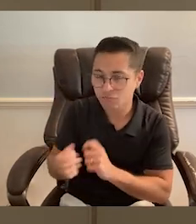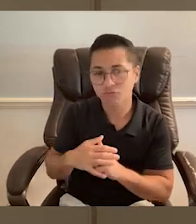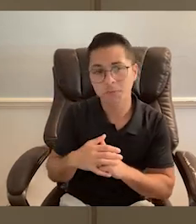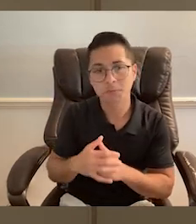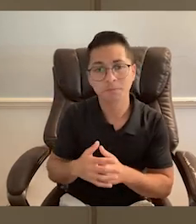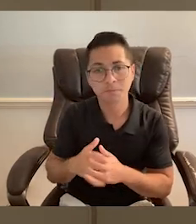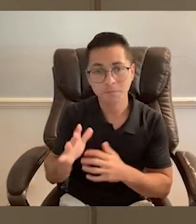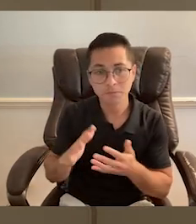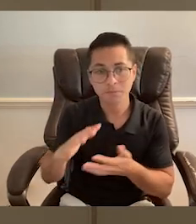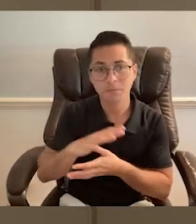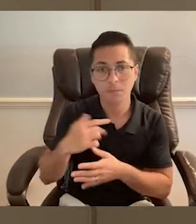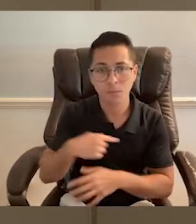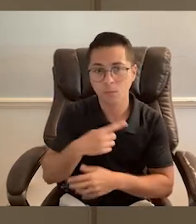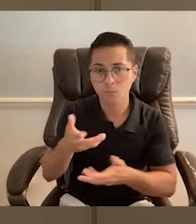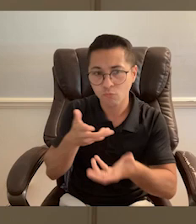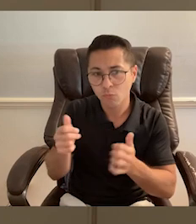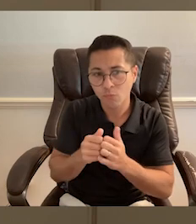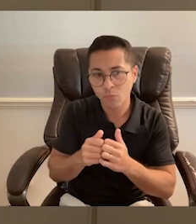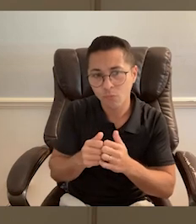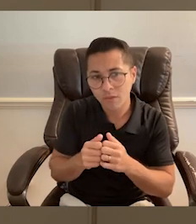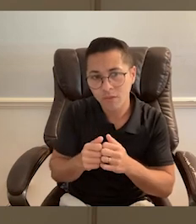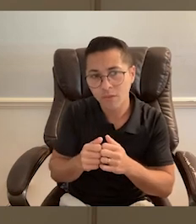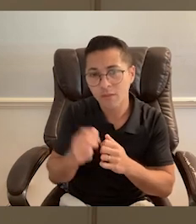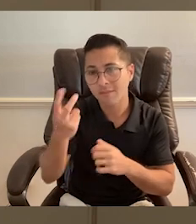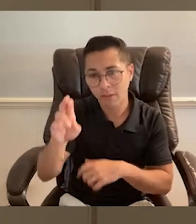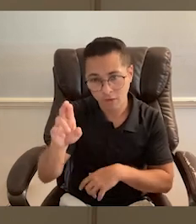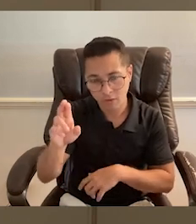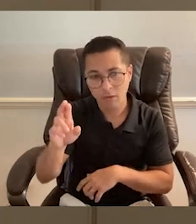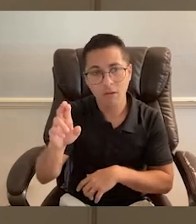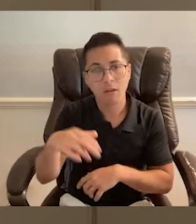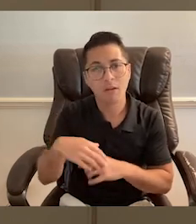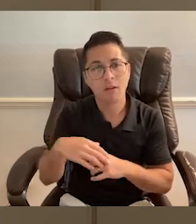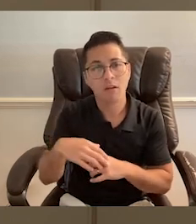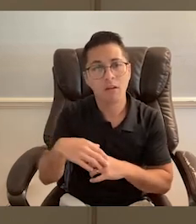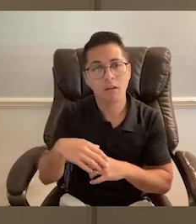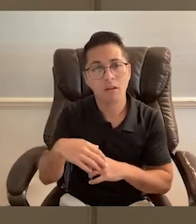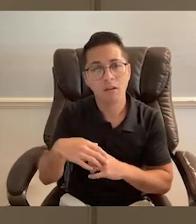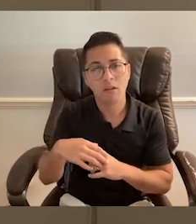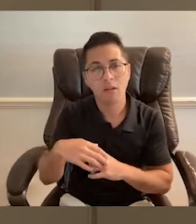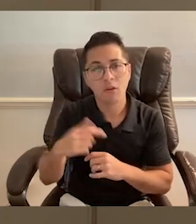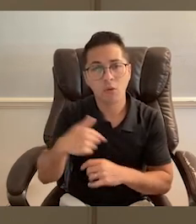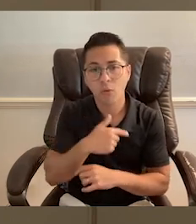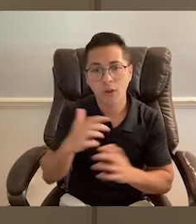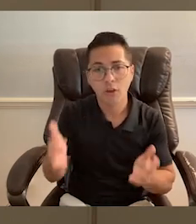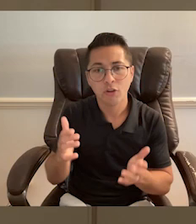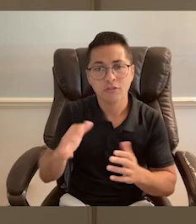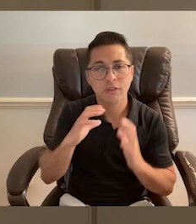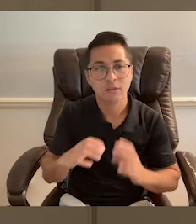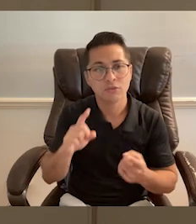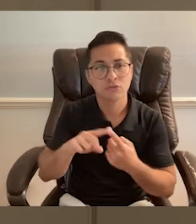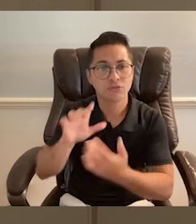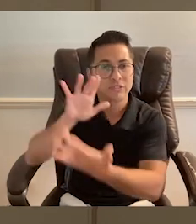client. And once they're a VR client, you get a whole lot more resources to get. And then some of those other technologies